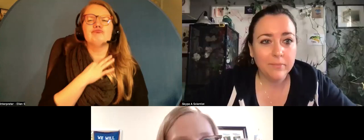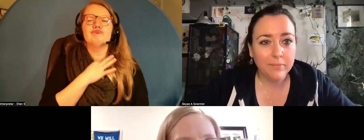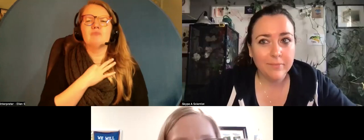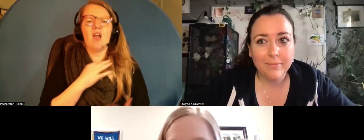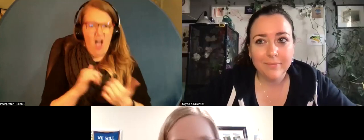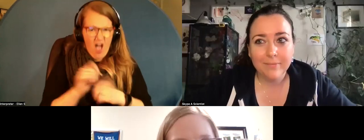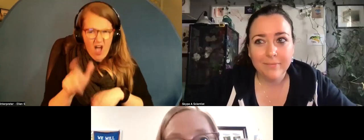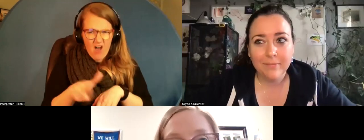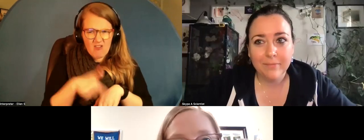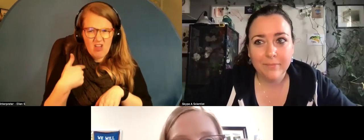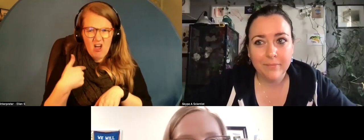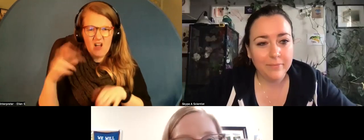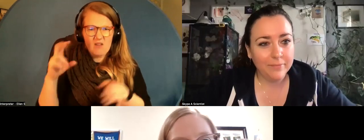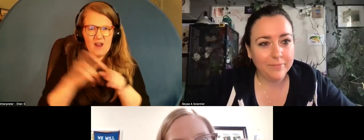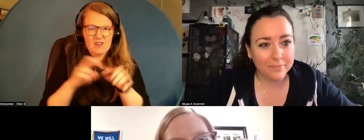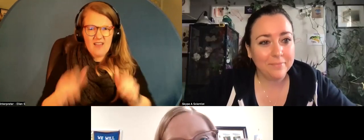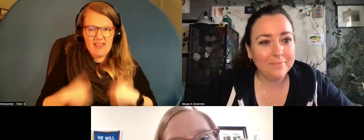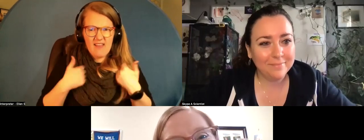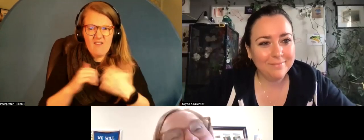Oh, it kind of depends.